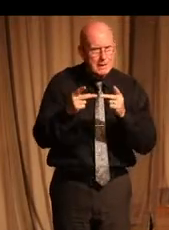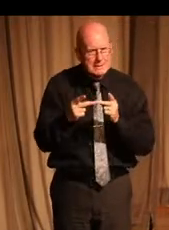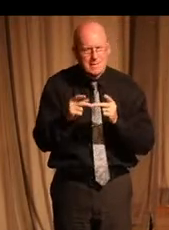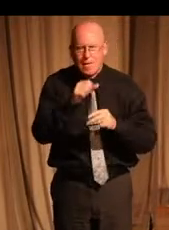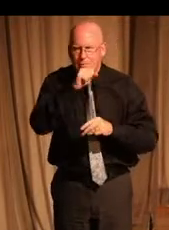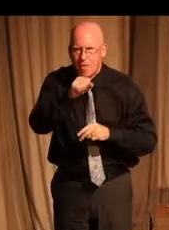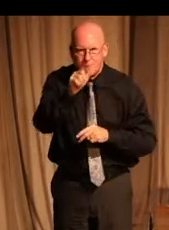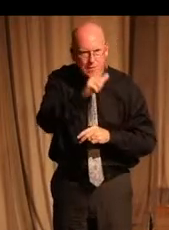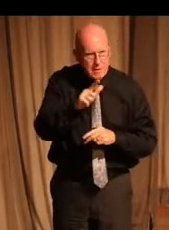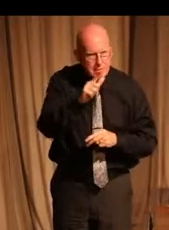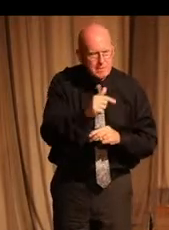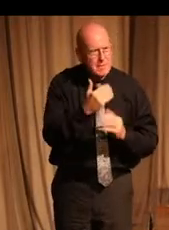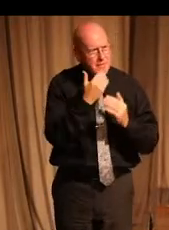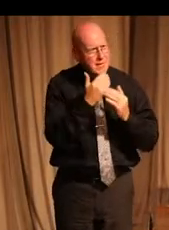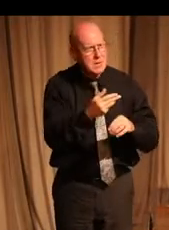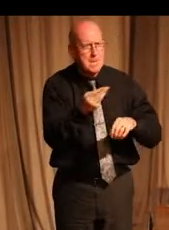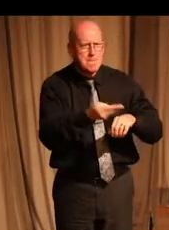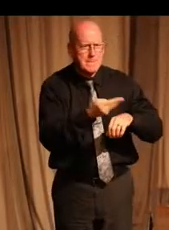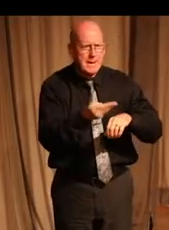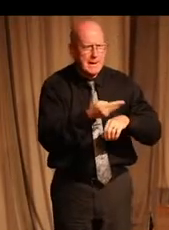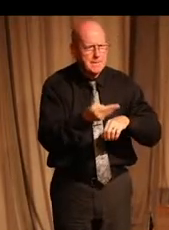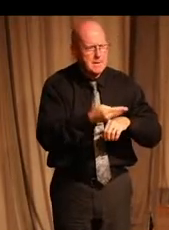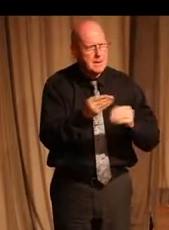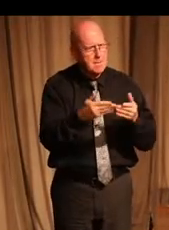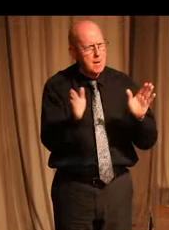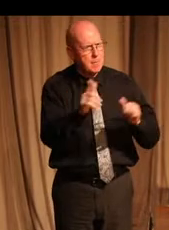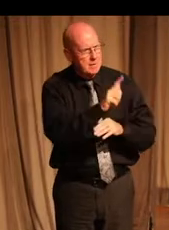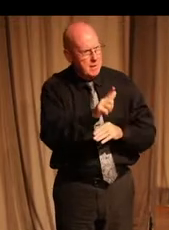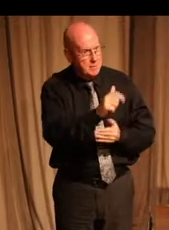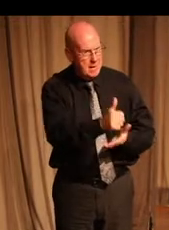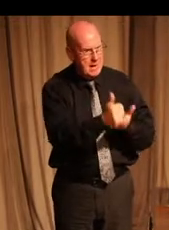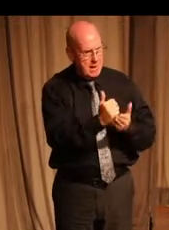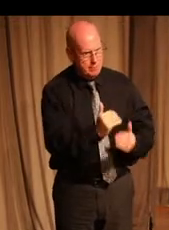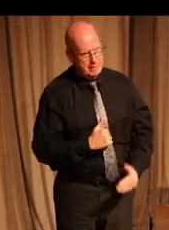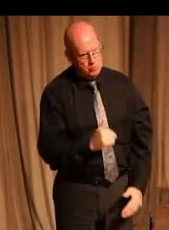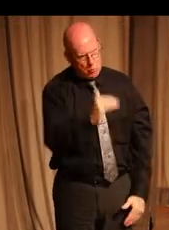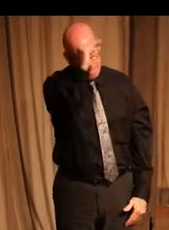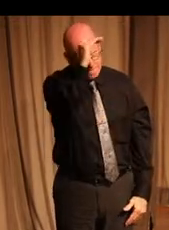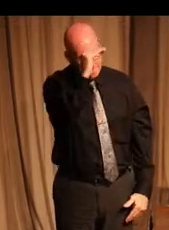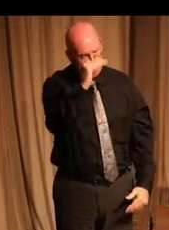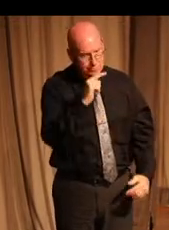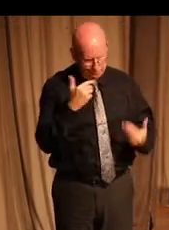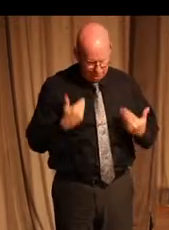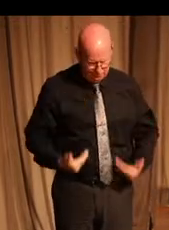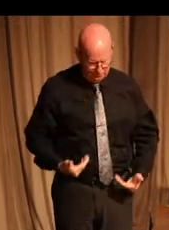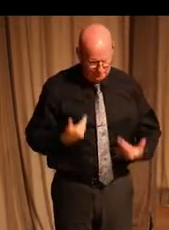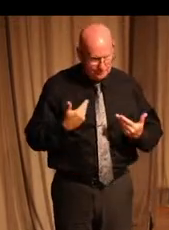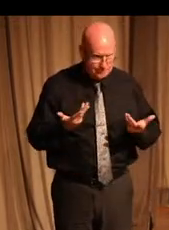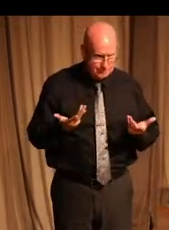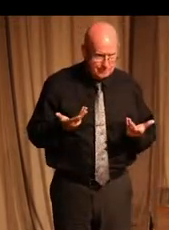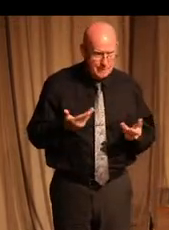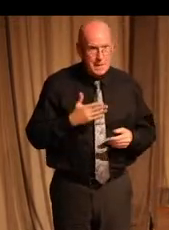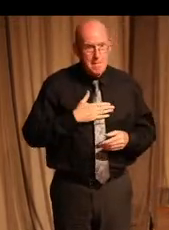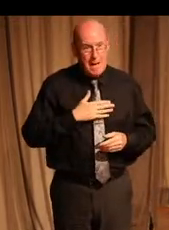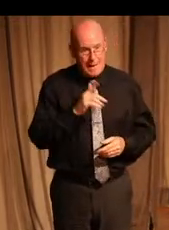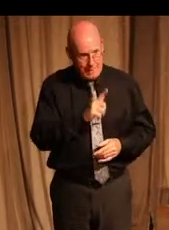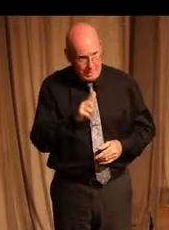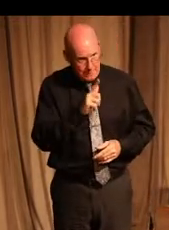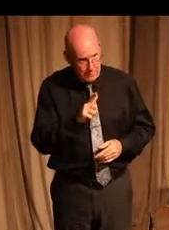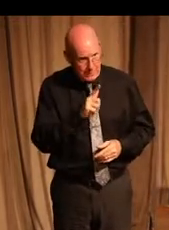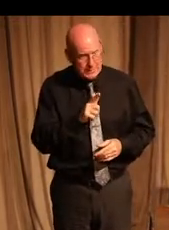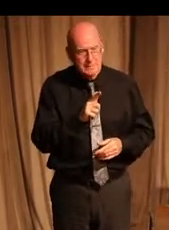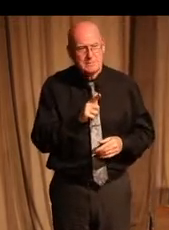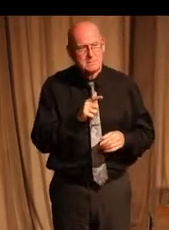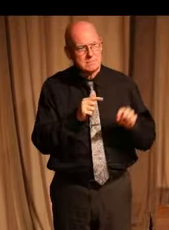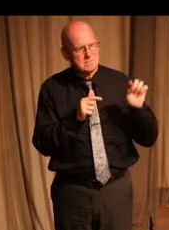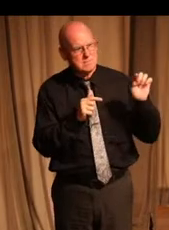librarians. Shout out to the Miami-Dade Public Library System who raised me. It is why I am a perfect nerd, is because my librarian was Miss